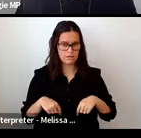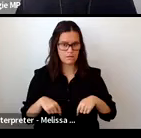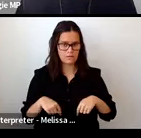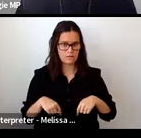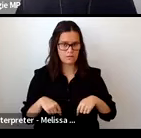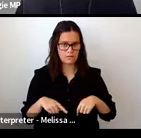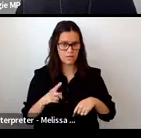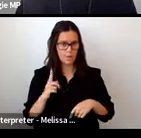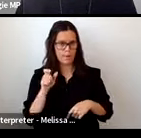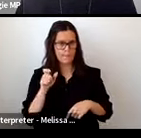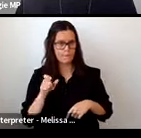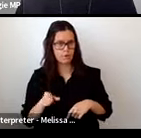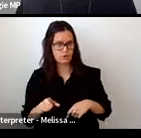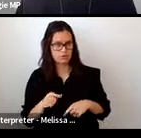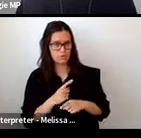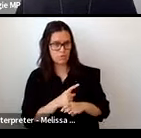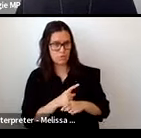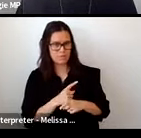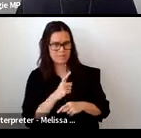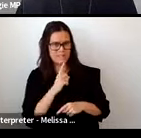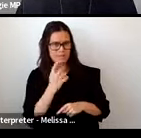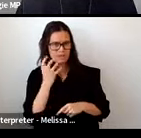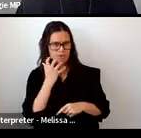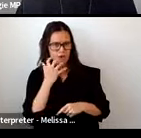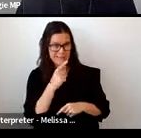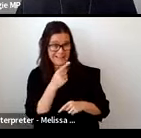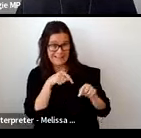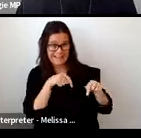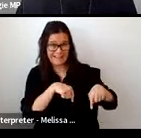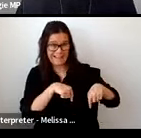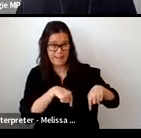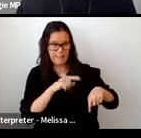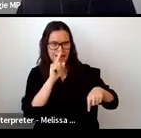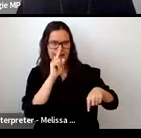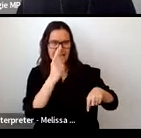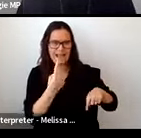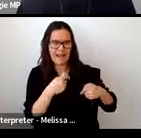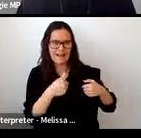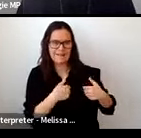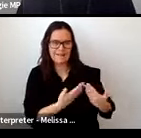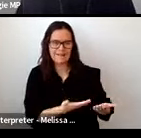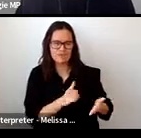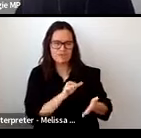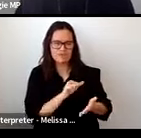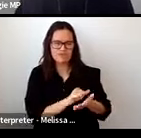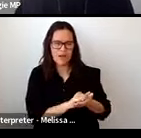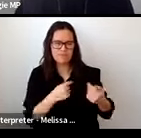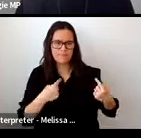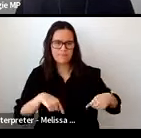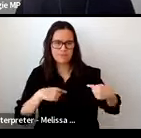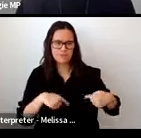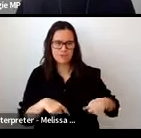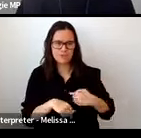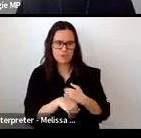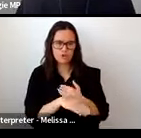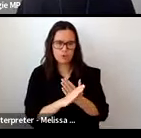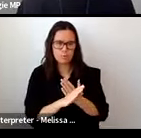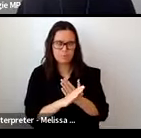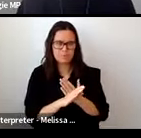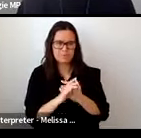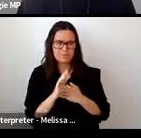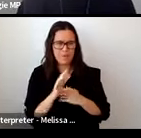Madam Chair, we're having some trouble with promoting Don. What we might do is just use the allow to talk